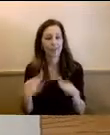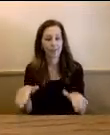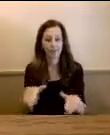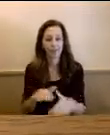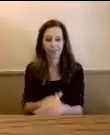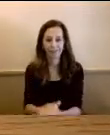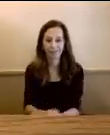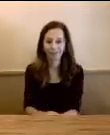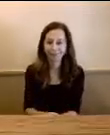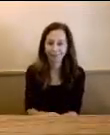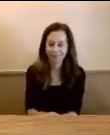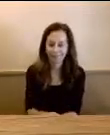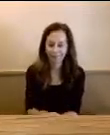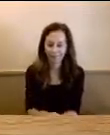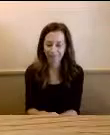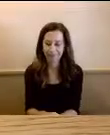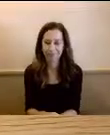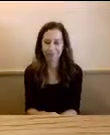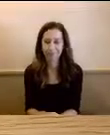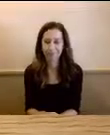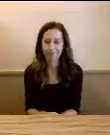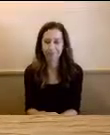division.